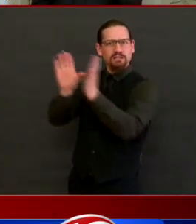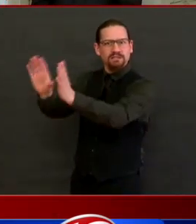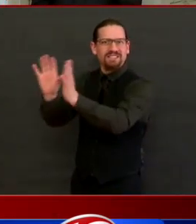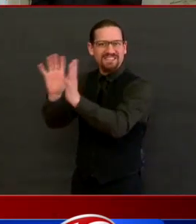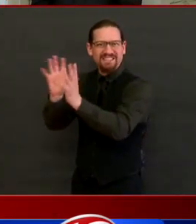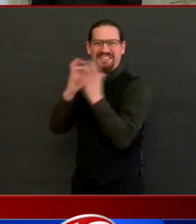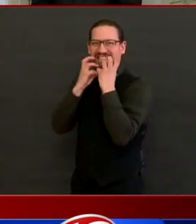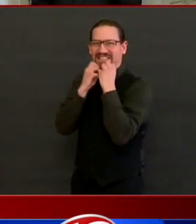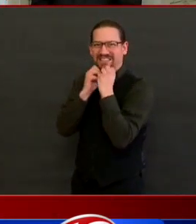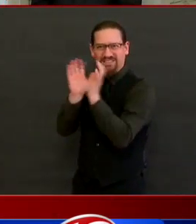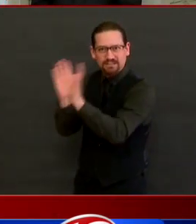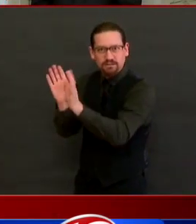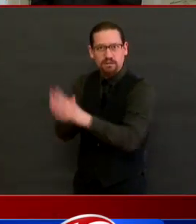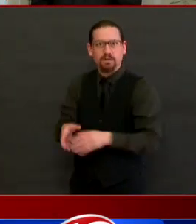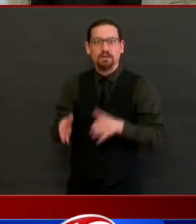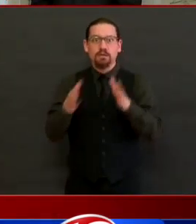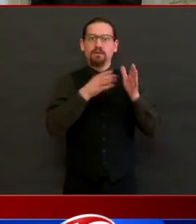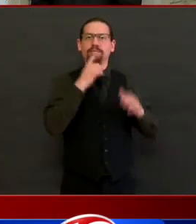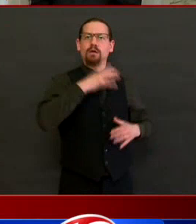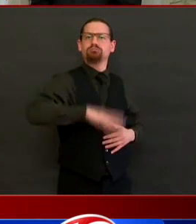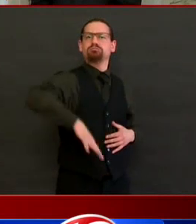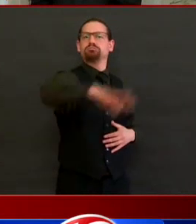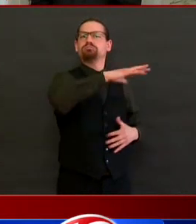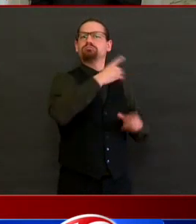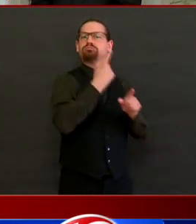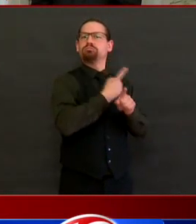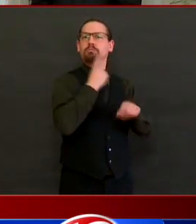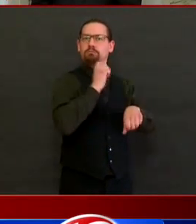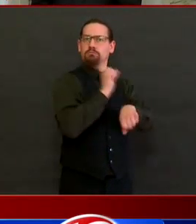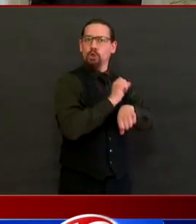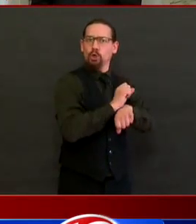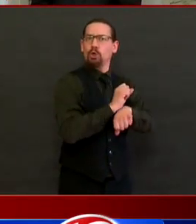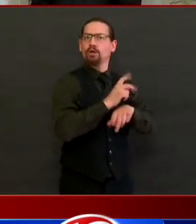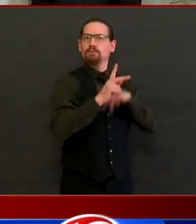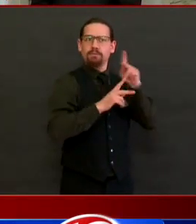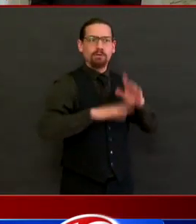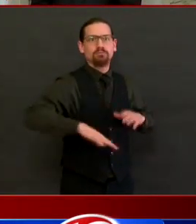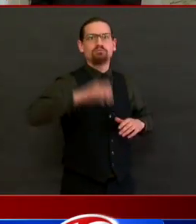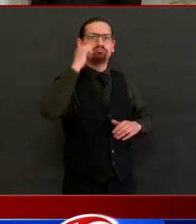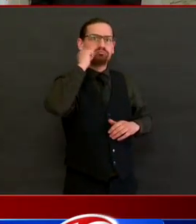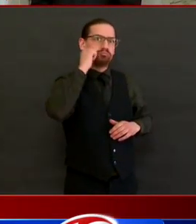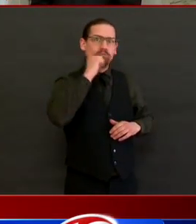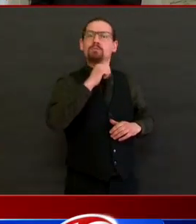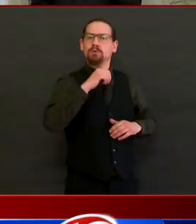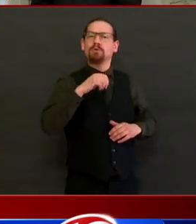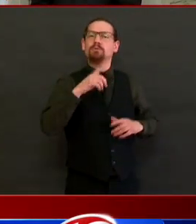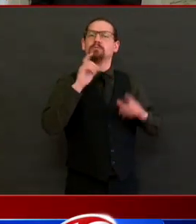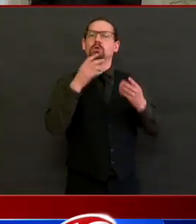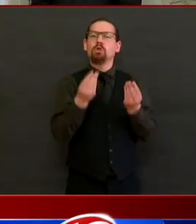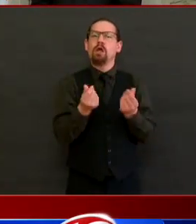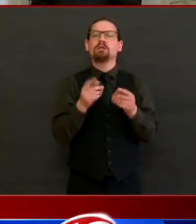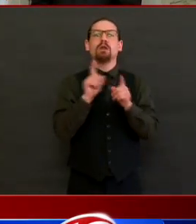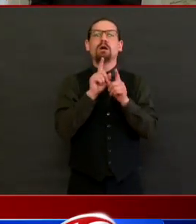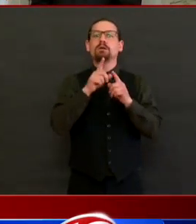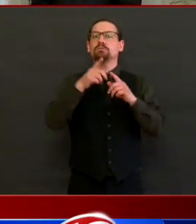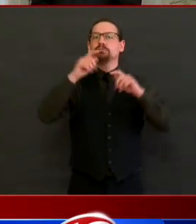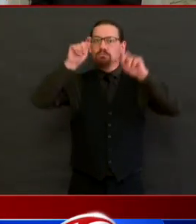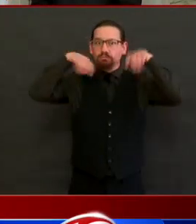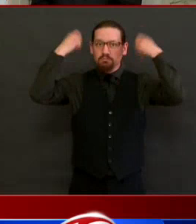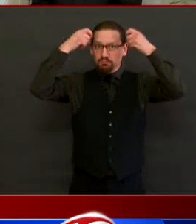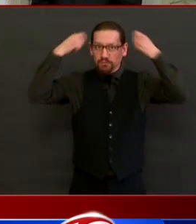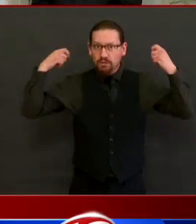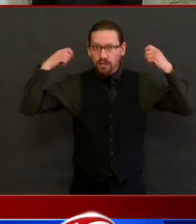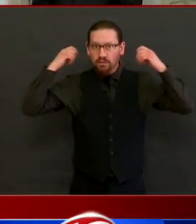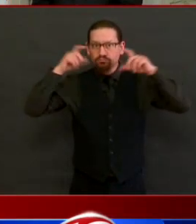about cloths that could mean a scarf, a bandana, or something improvised from home, whether it be